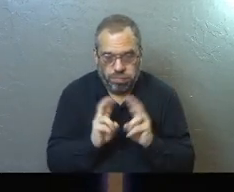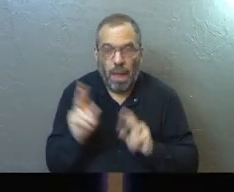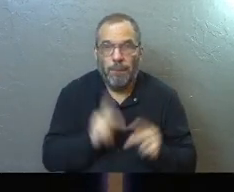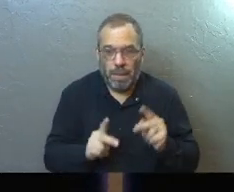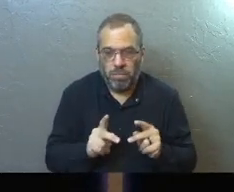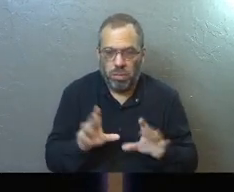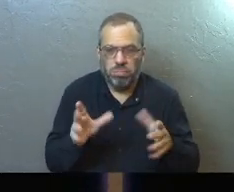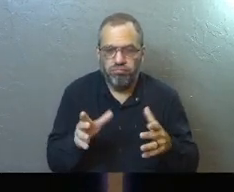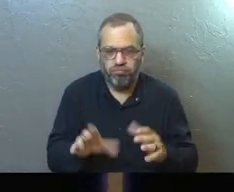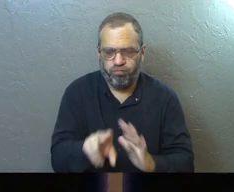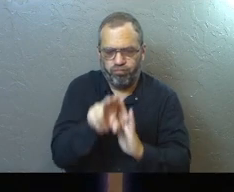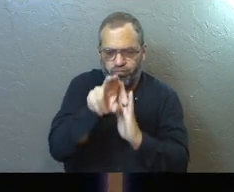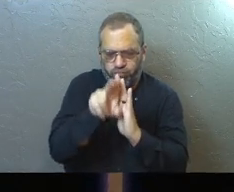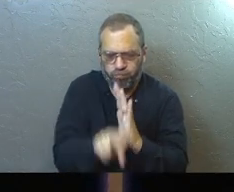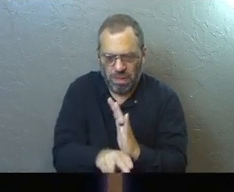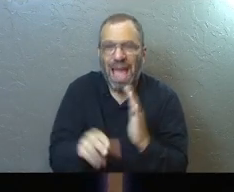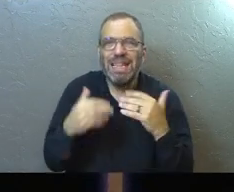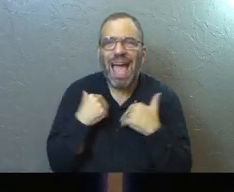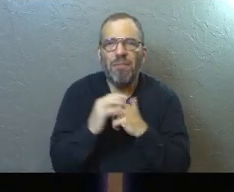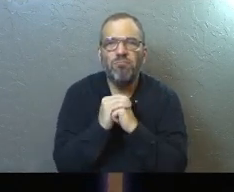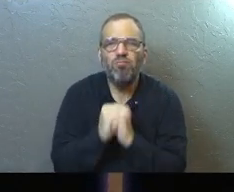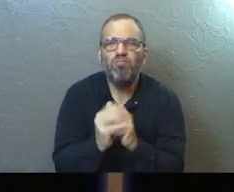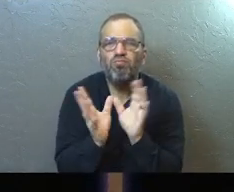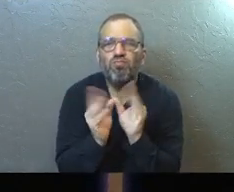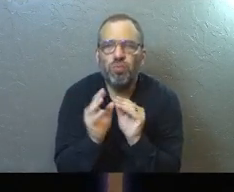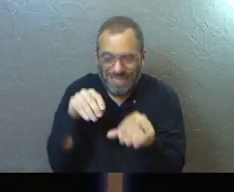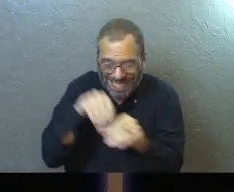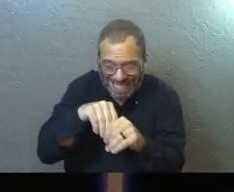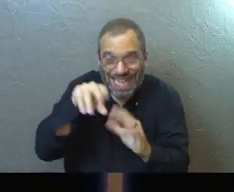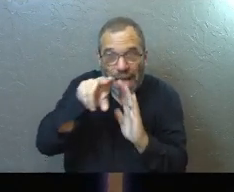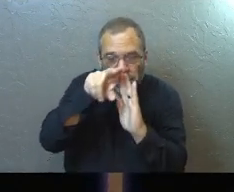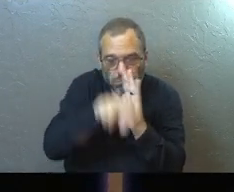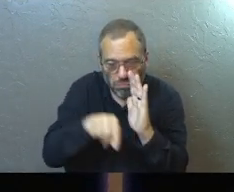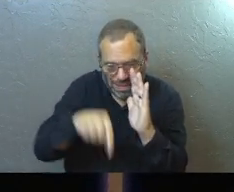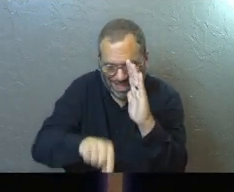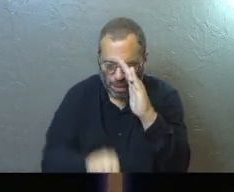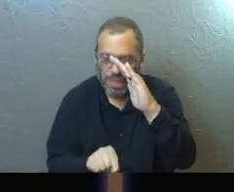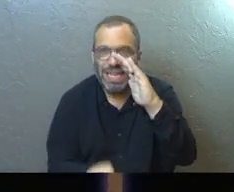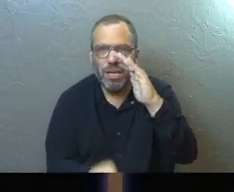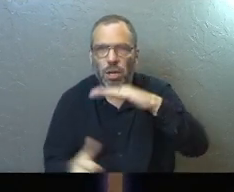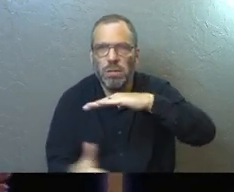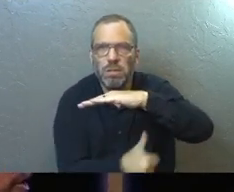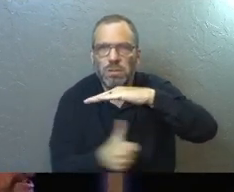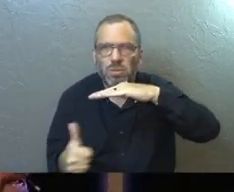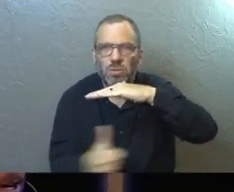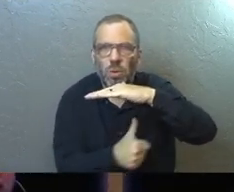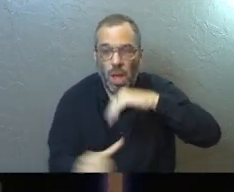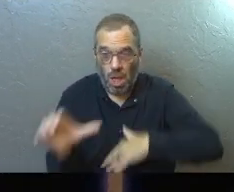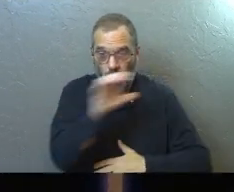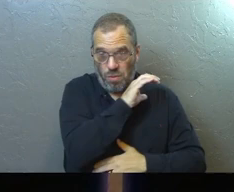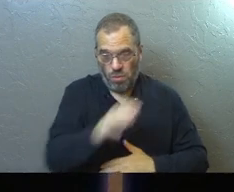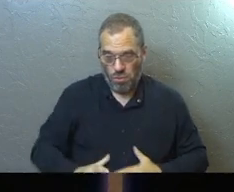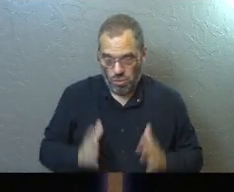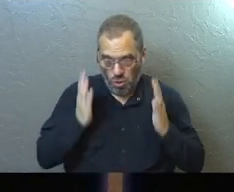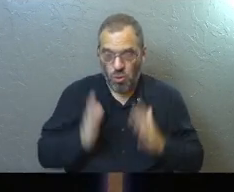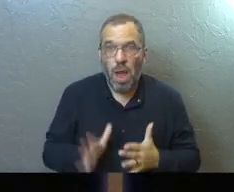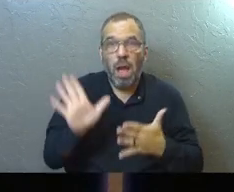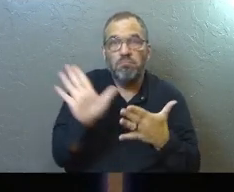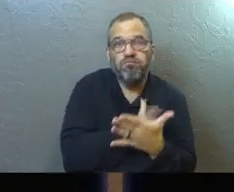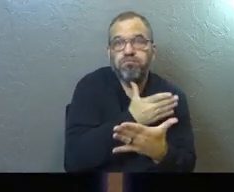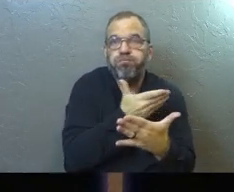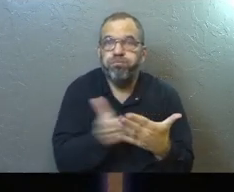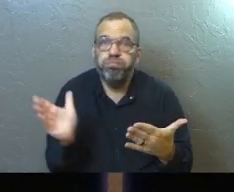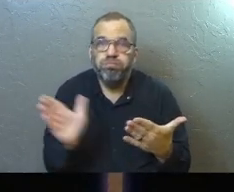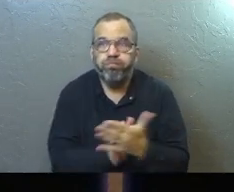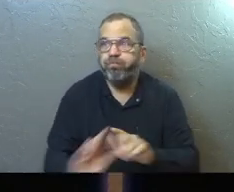people to rest. And they would have little worship services in there. And so the Christians, the ancient Christians, they would paint these